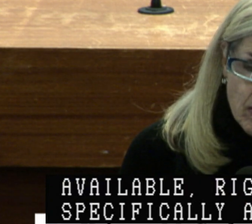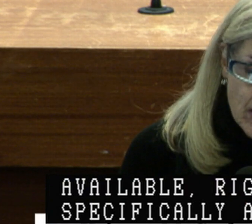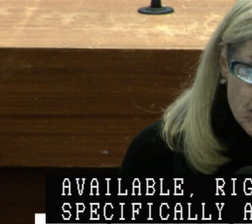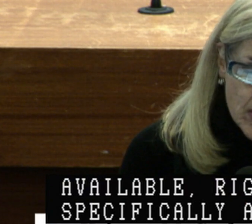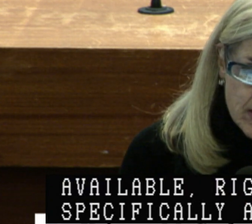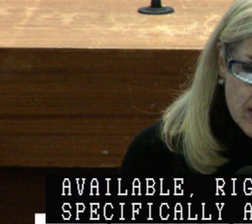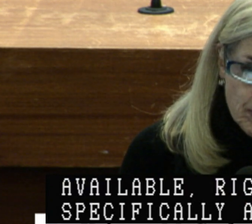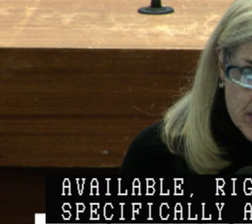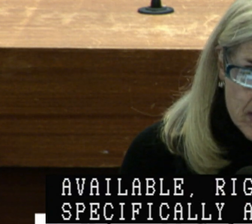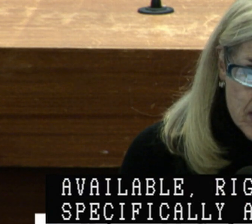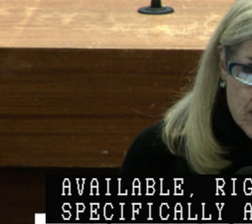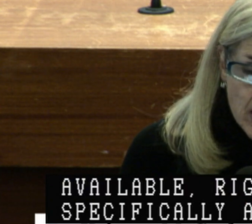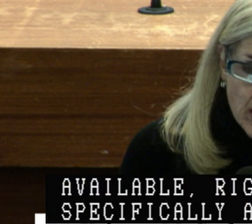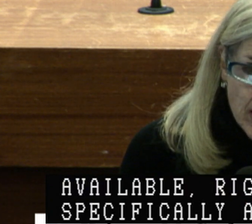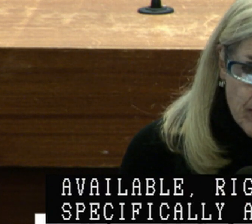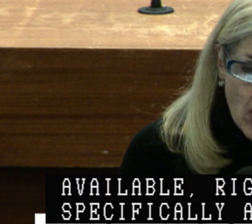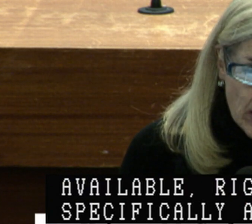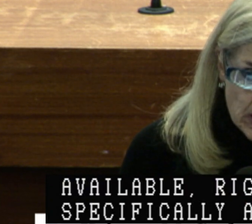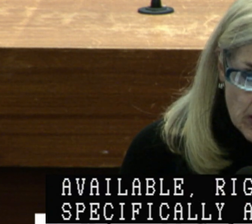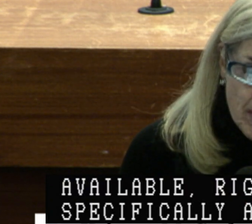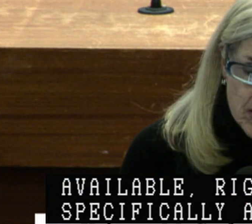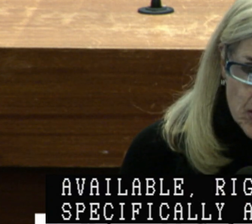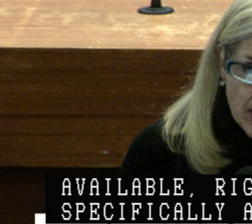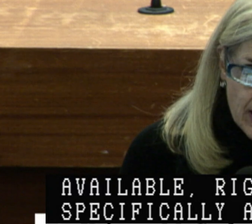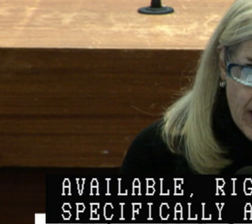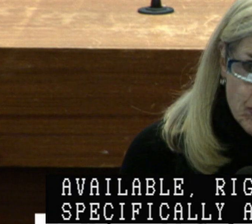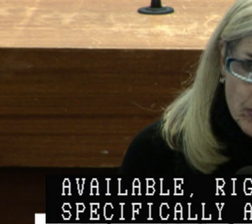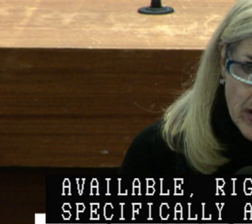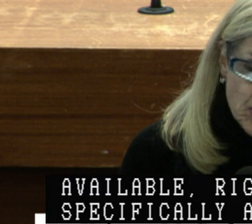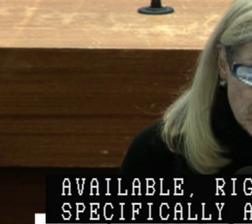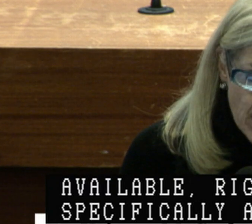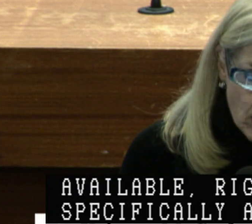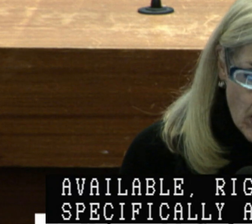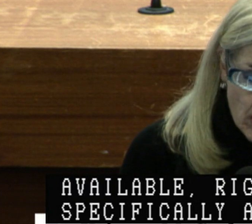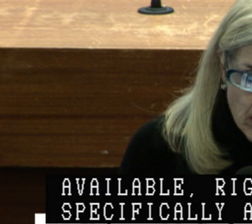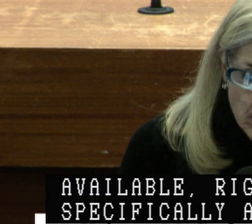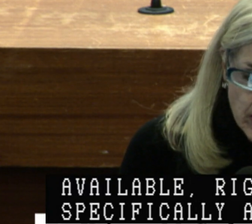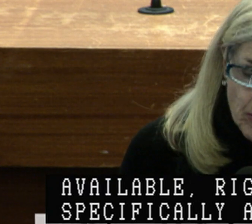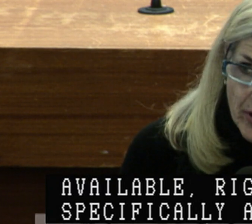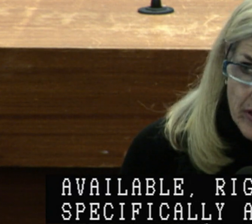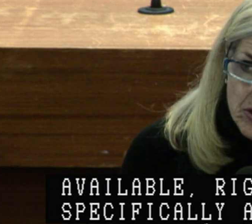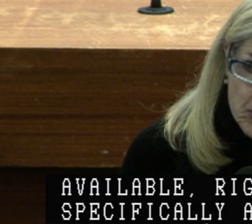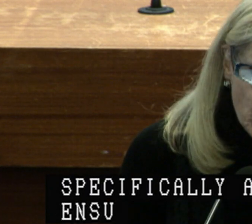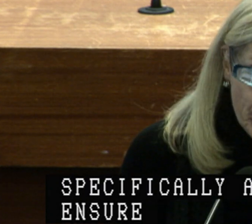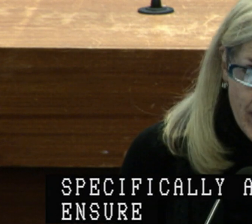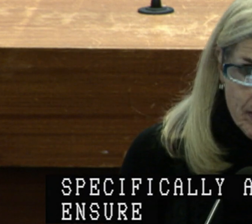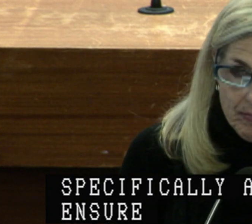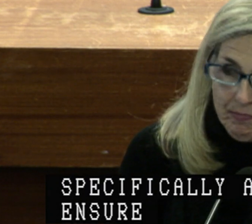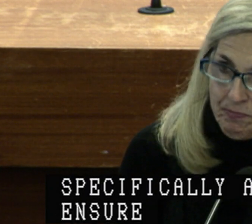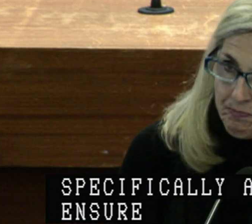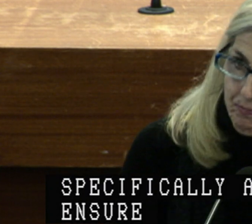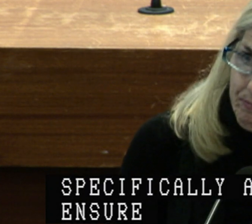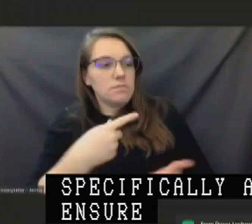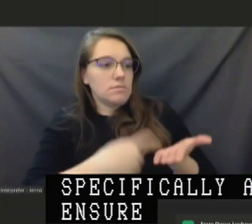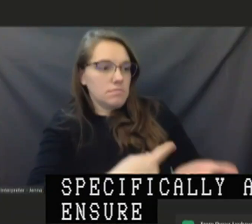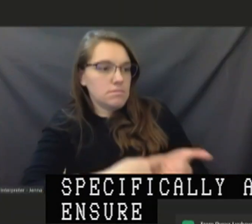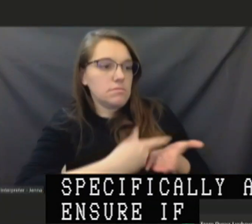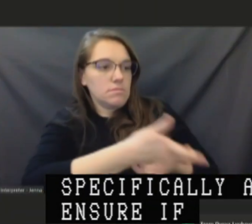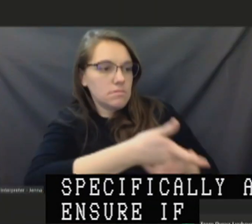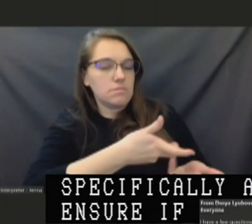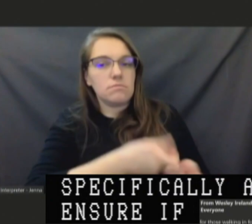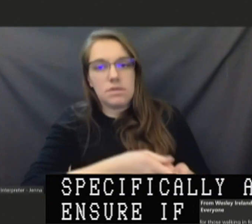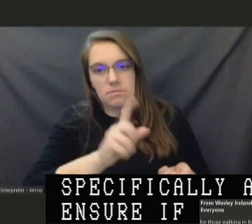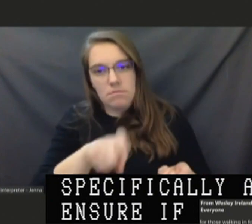denied. The restaurants and businesses have gotten clear messaging that they have to engage in a dialogue, and we're here to support that.